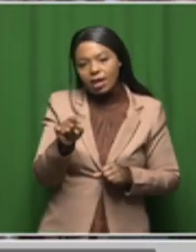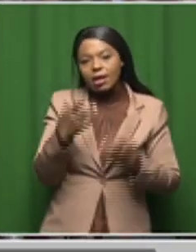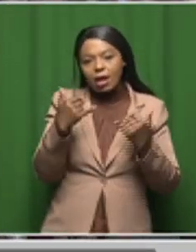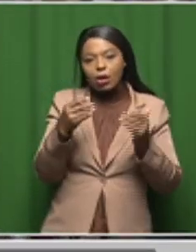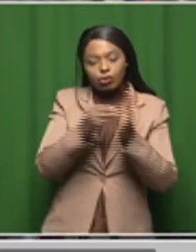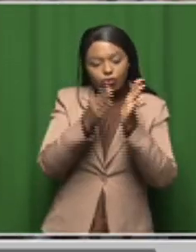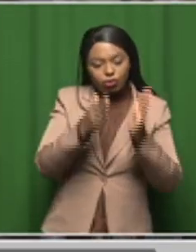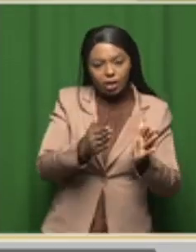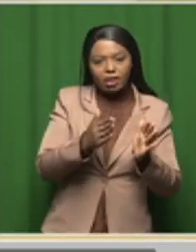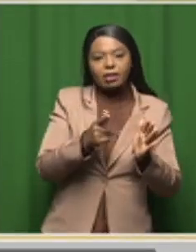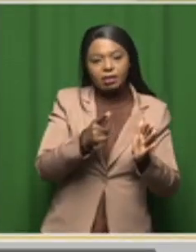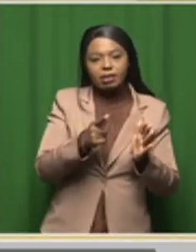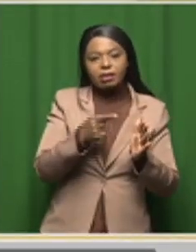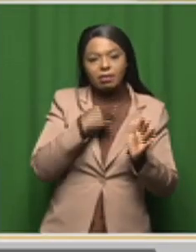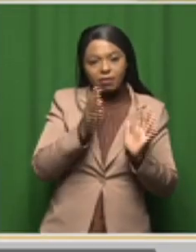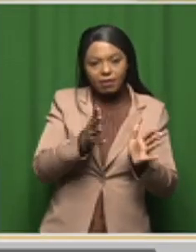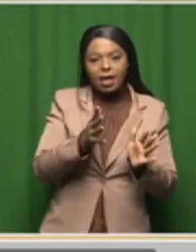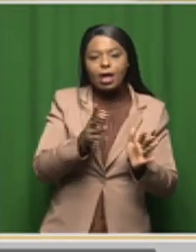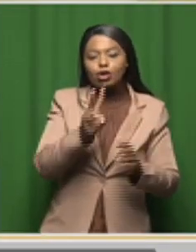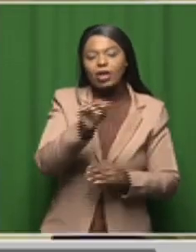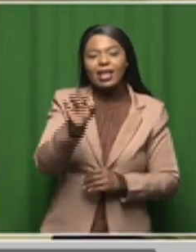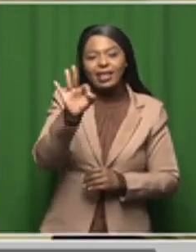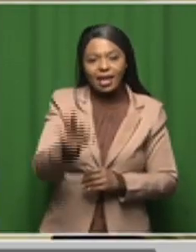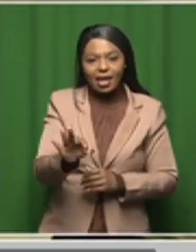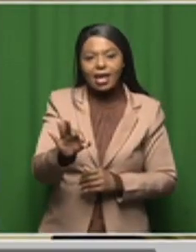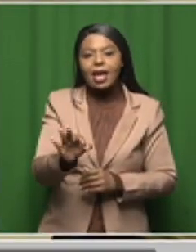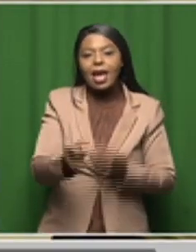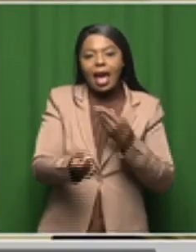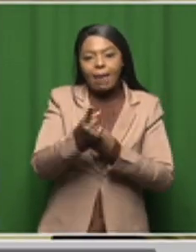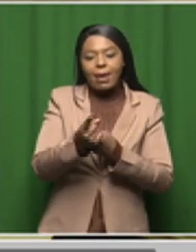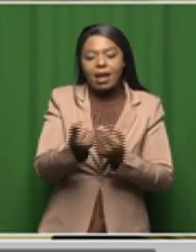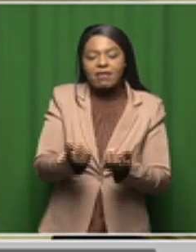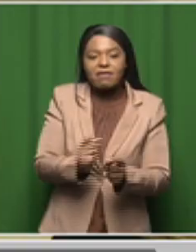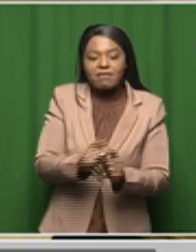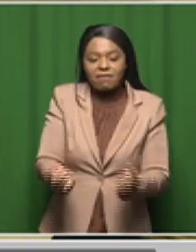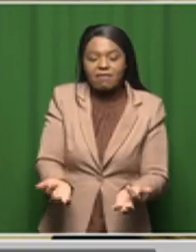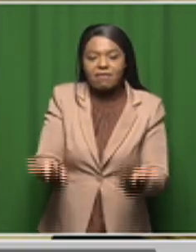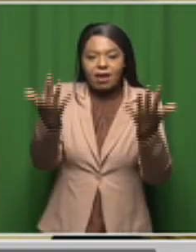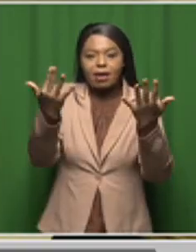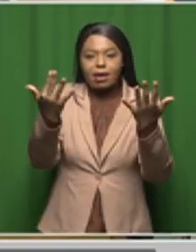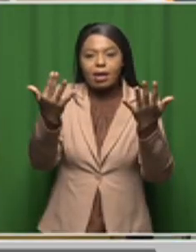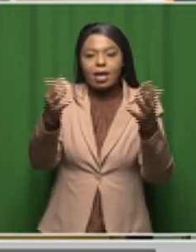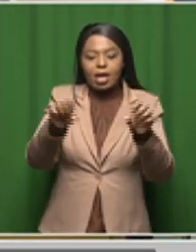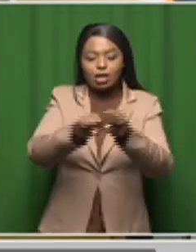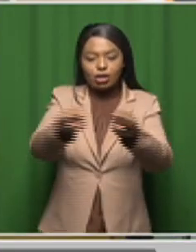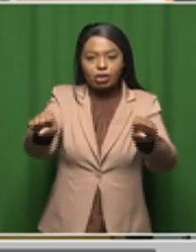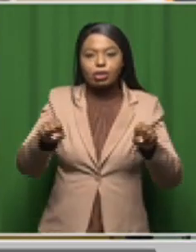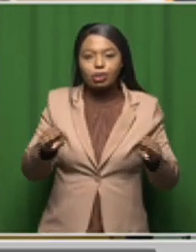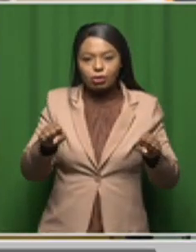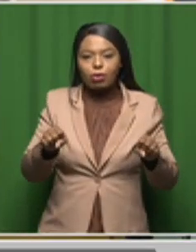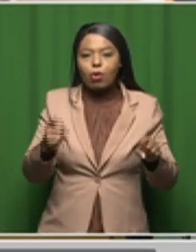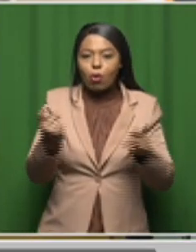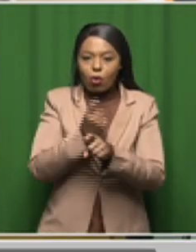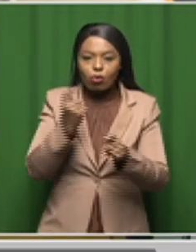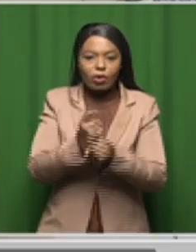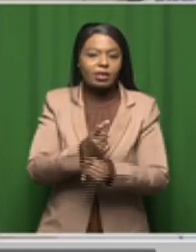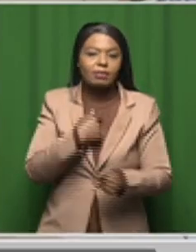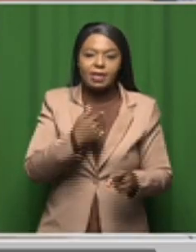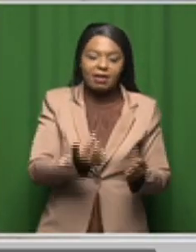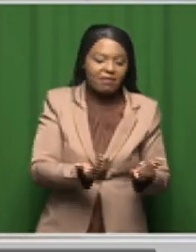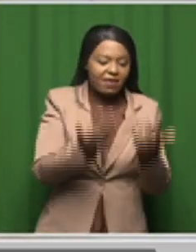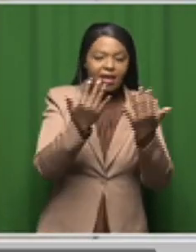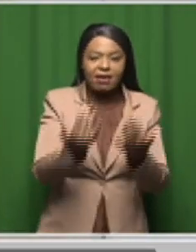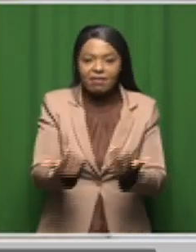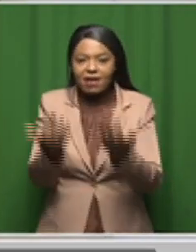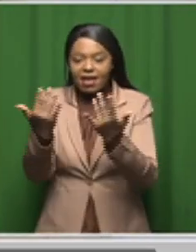2003, there was a fire that burned down the studio. So I was busy with fires at the time.